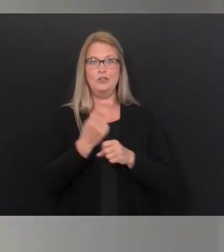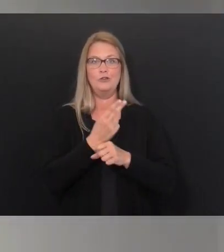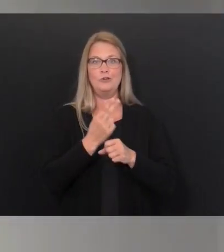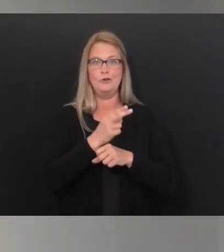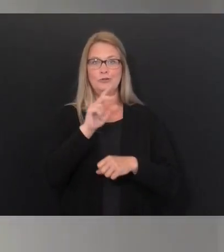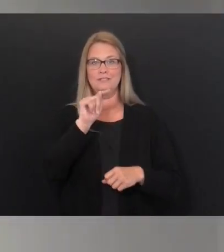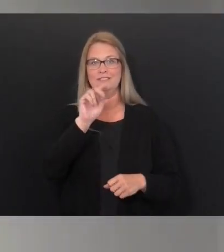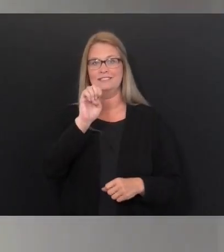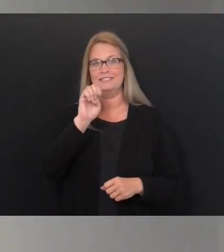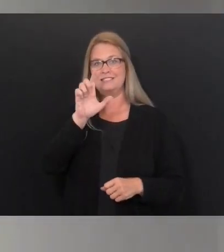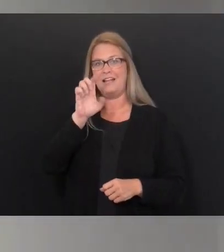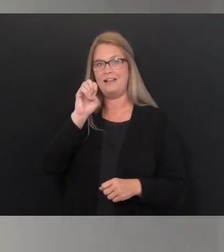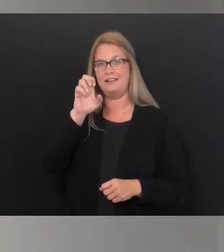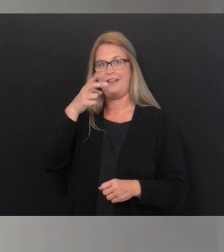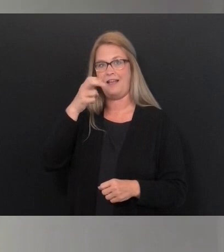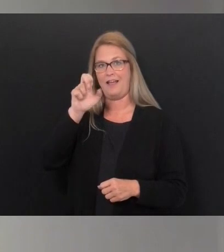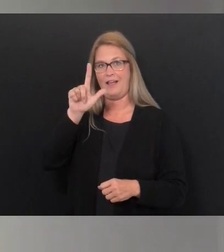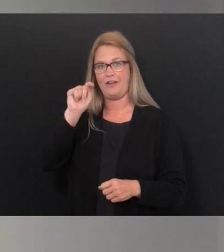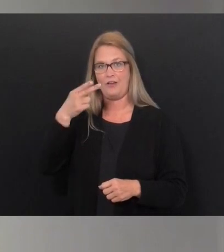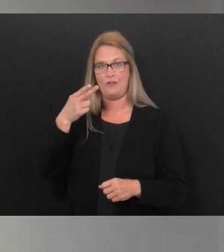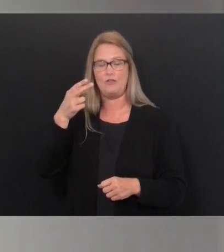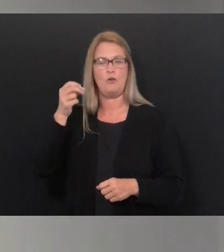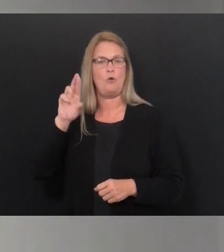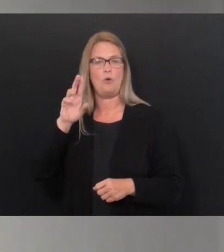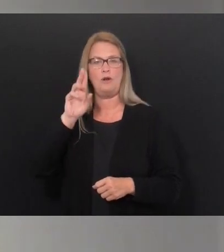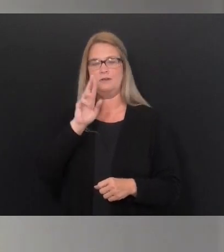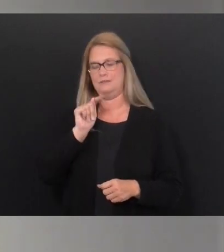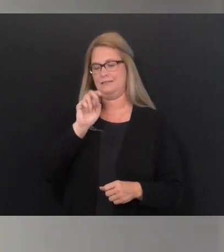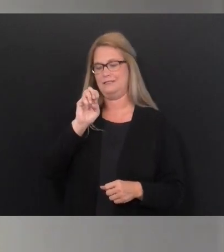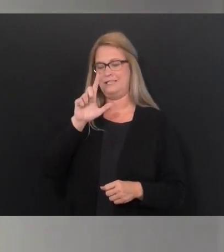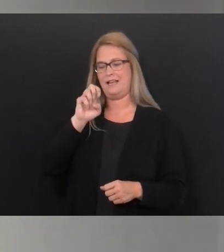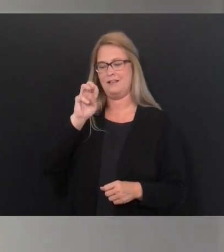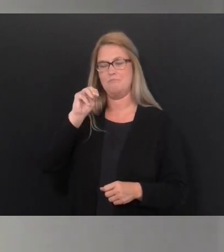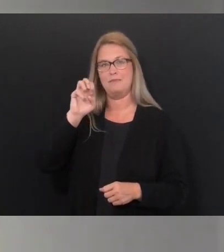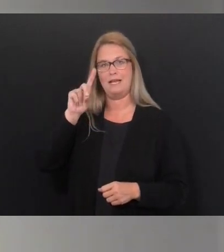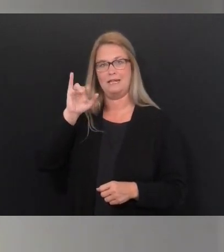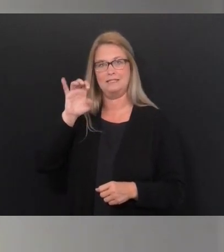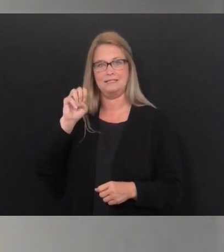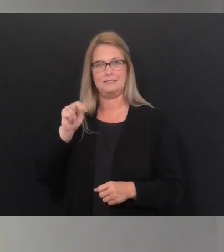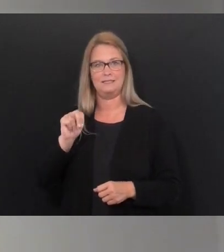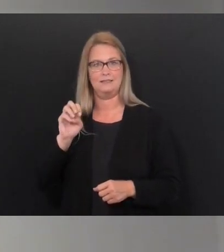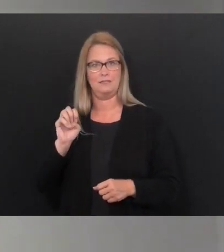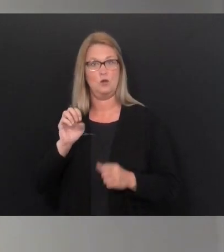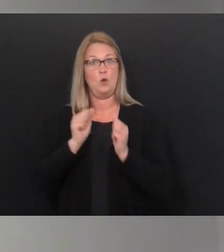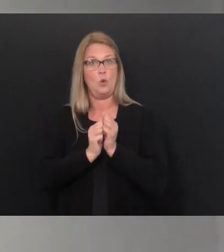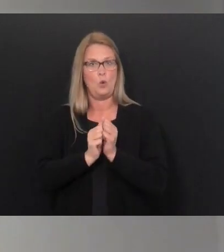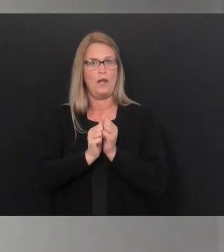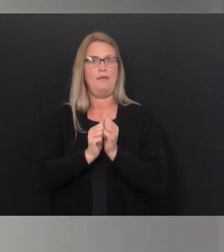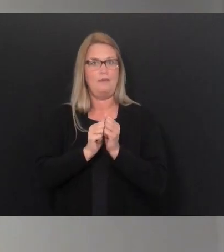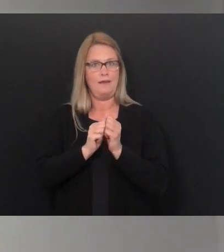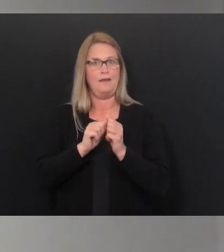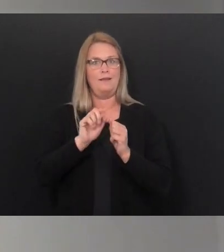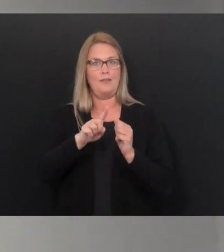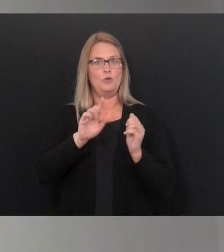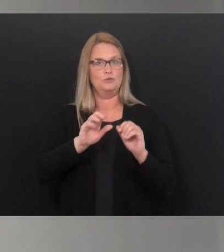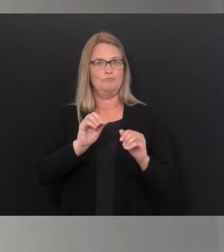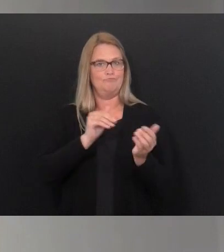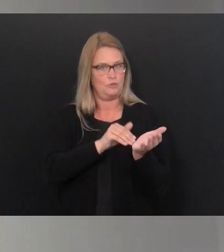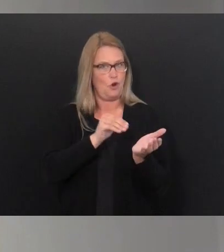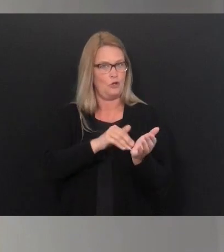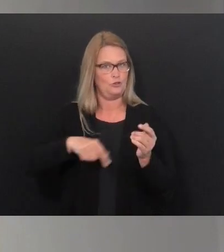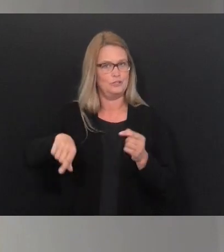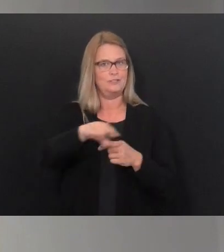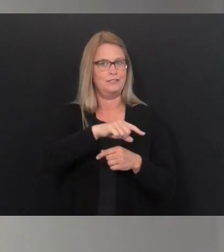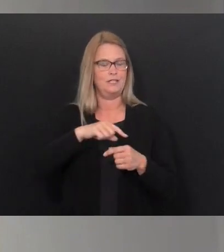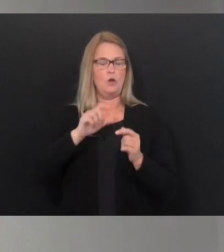and telemedicine for families and for providers. And that's something that I think will continue even